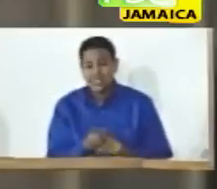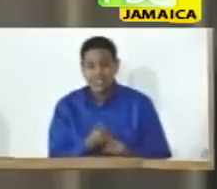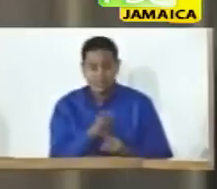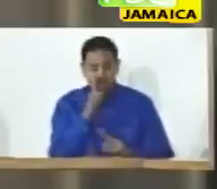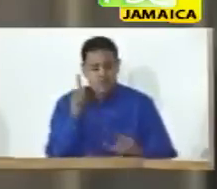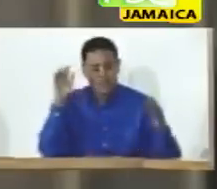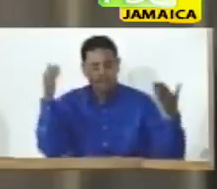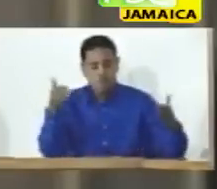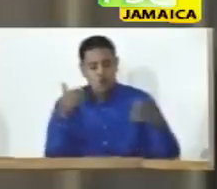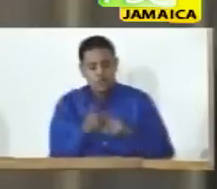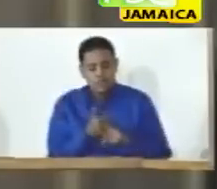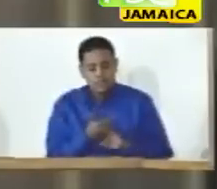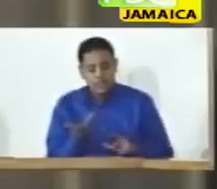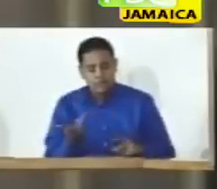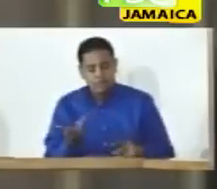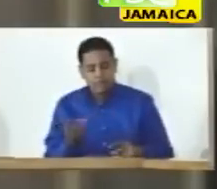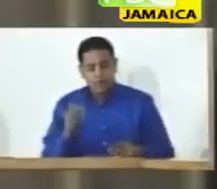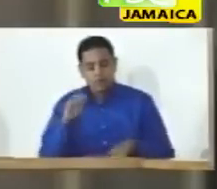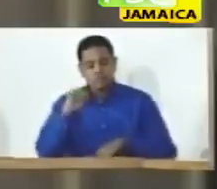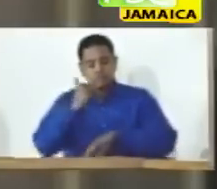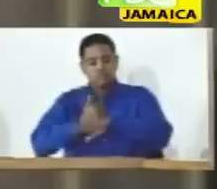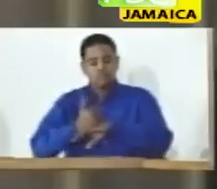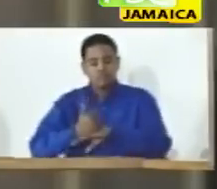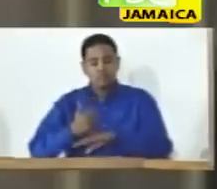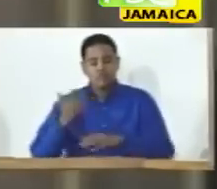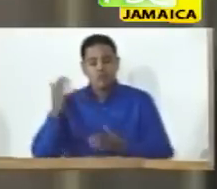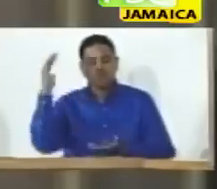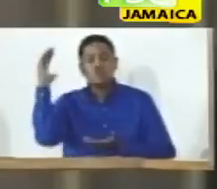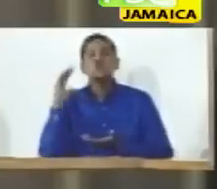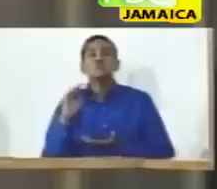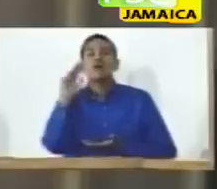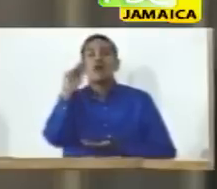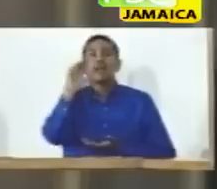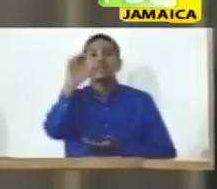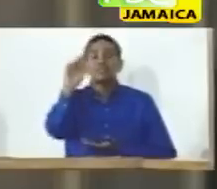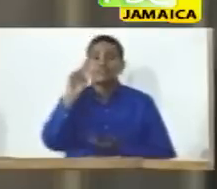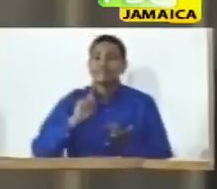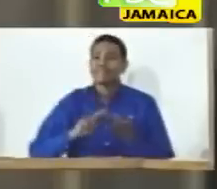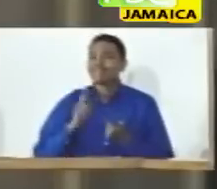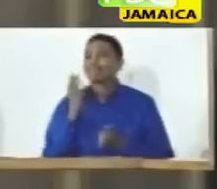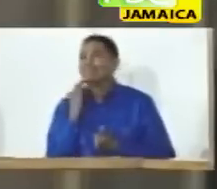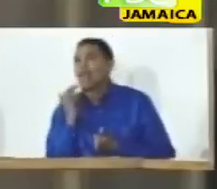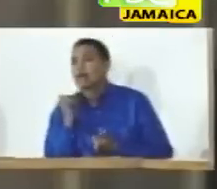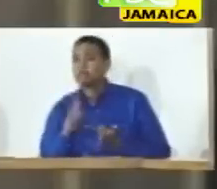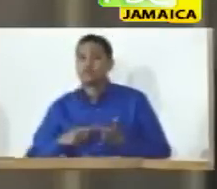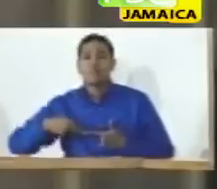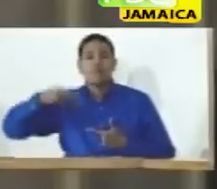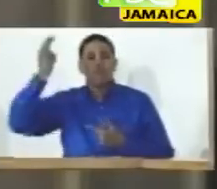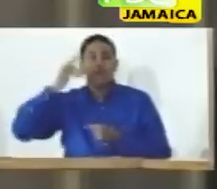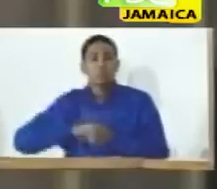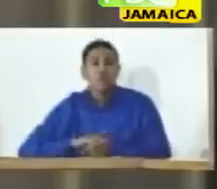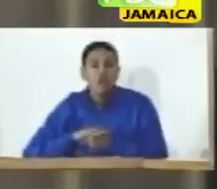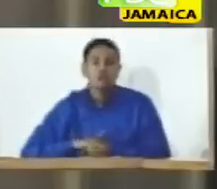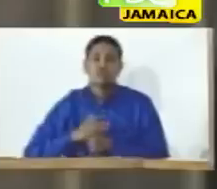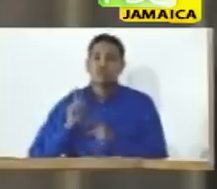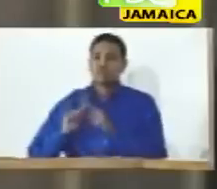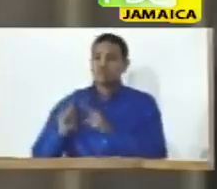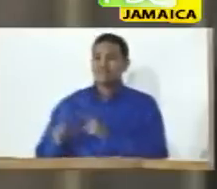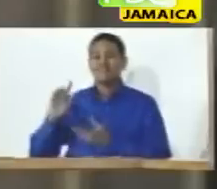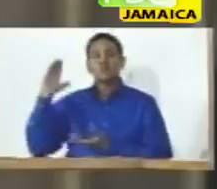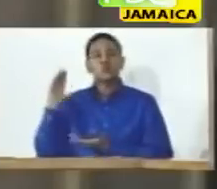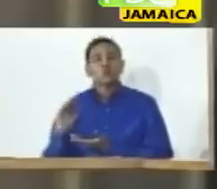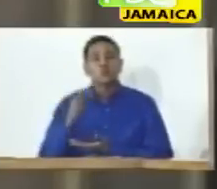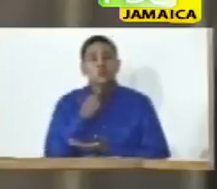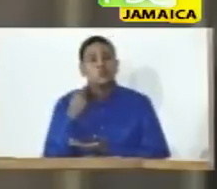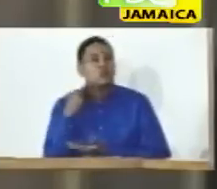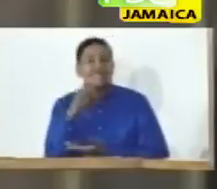Focus was placed also on reducing the risk factors for non-communicable